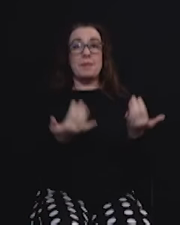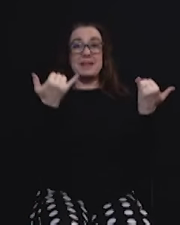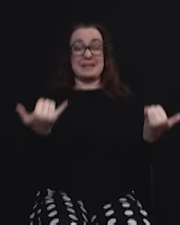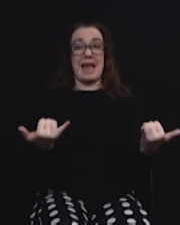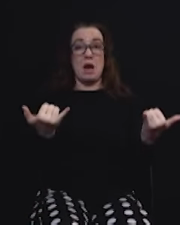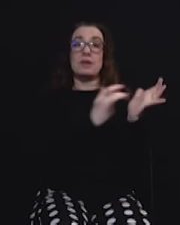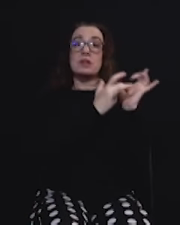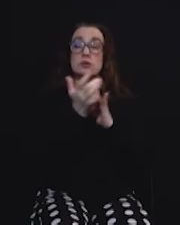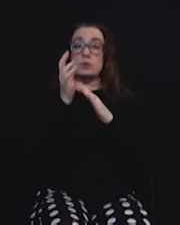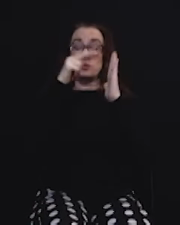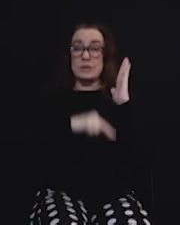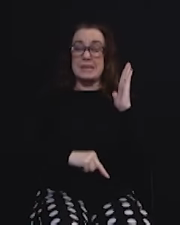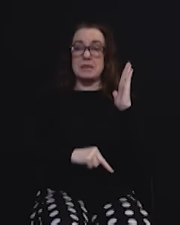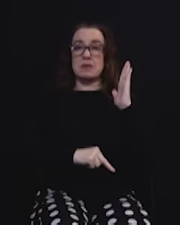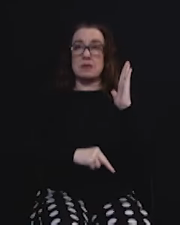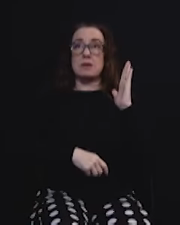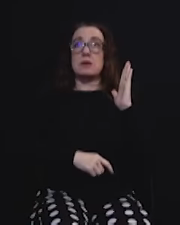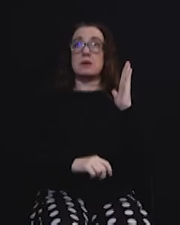scripture reading.